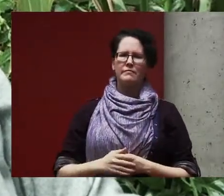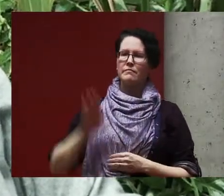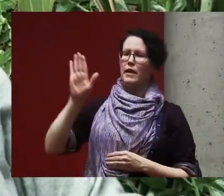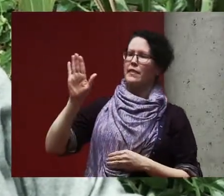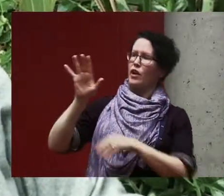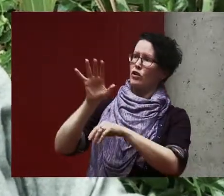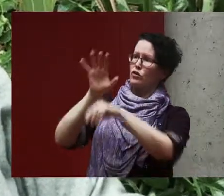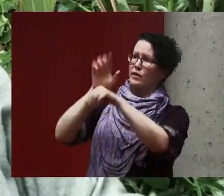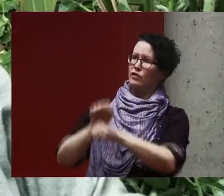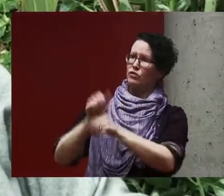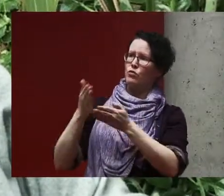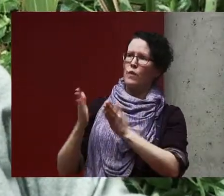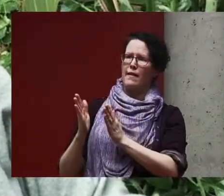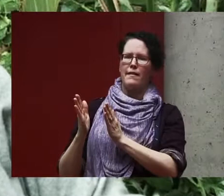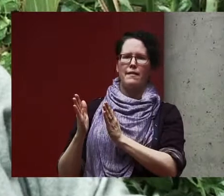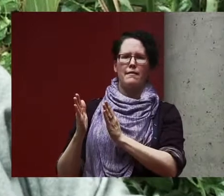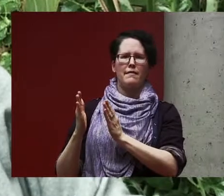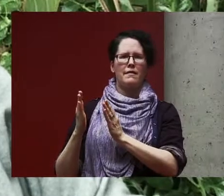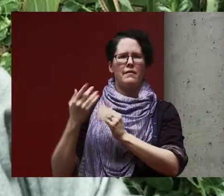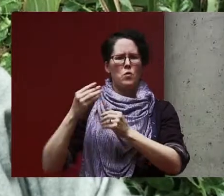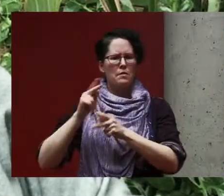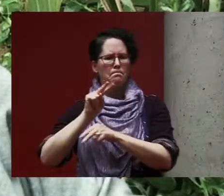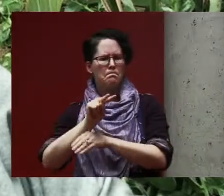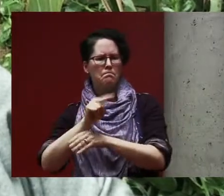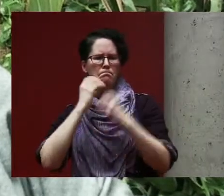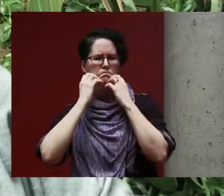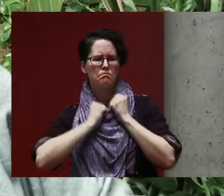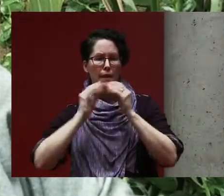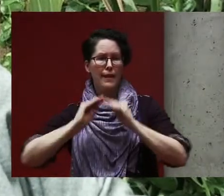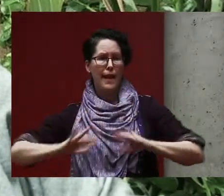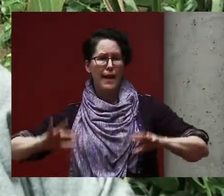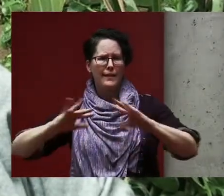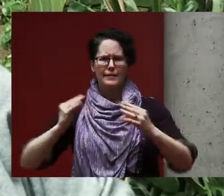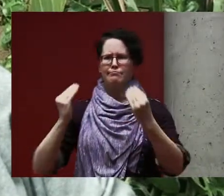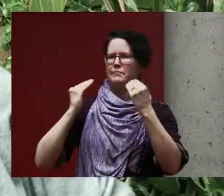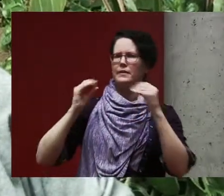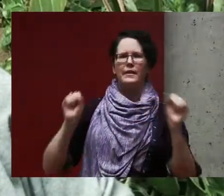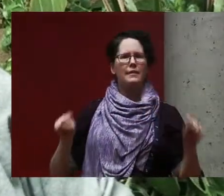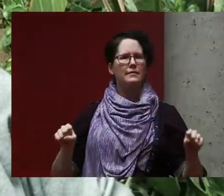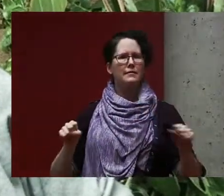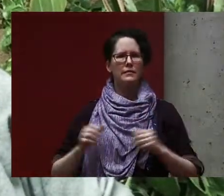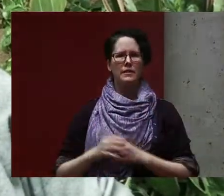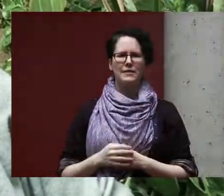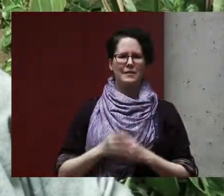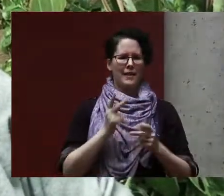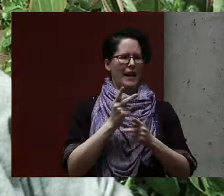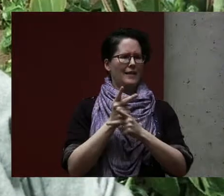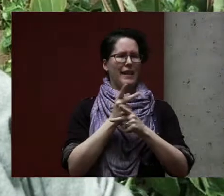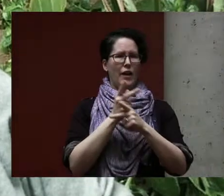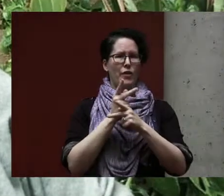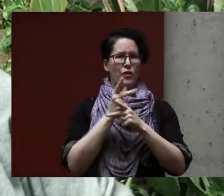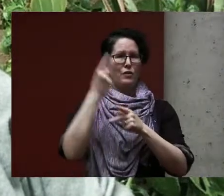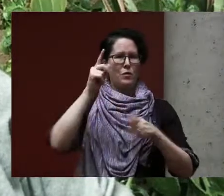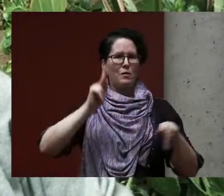their traditional ways of stewardship of the land and care for